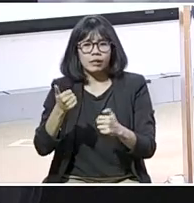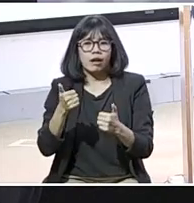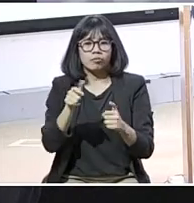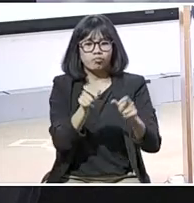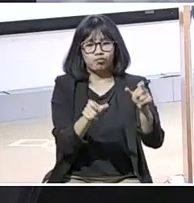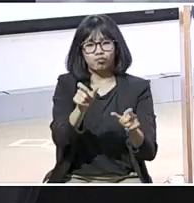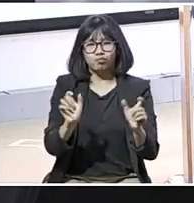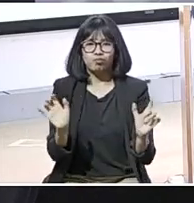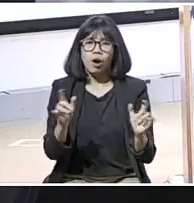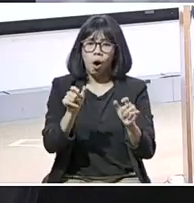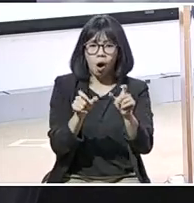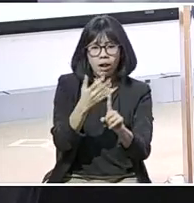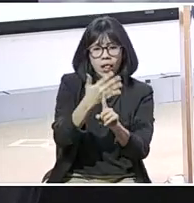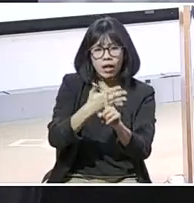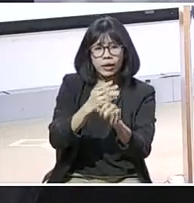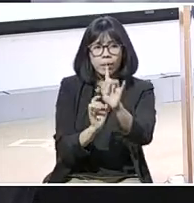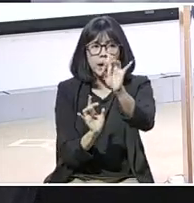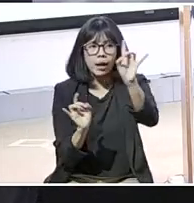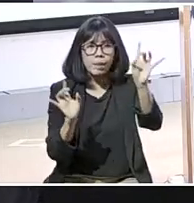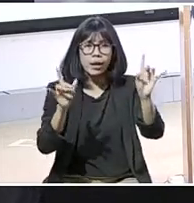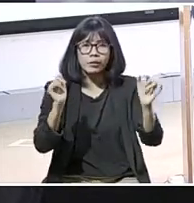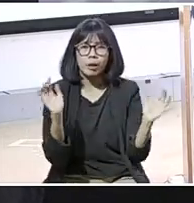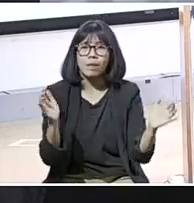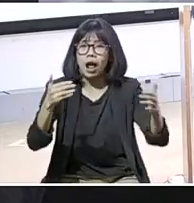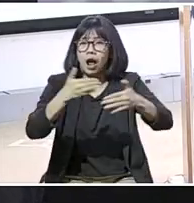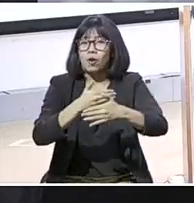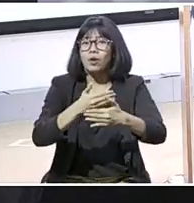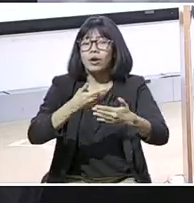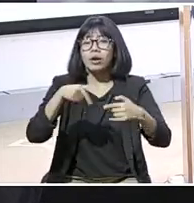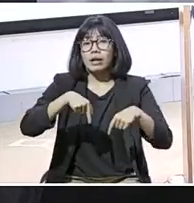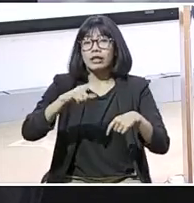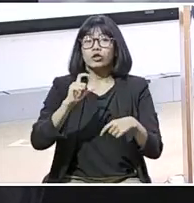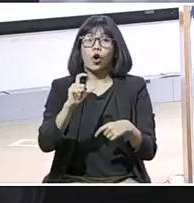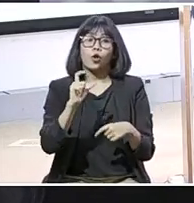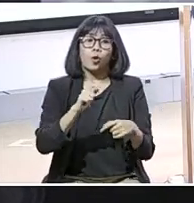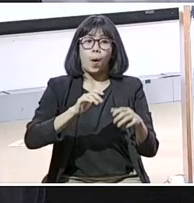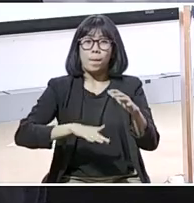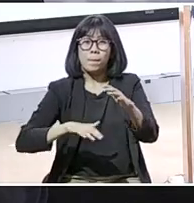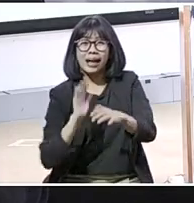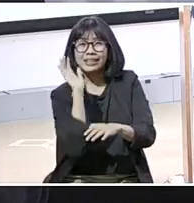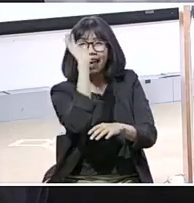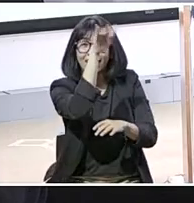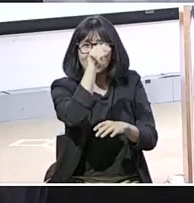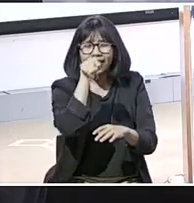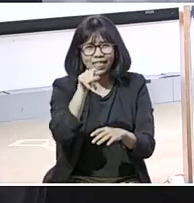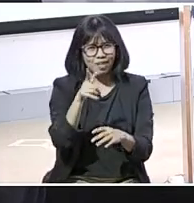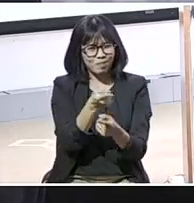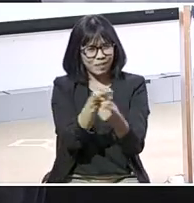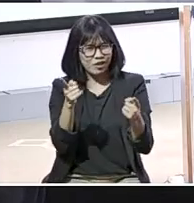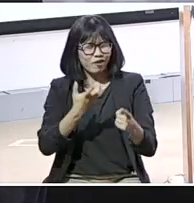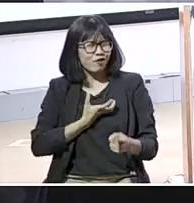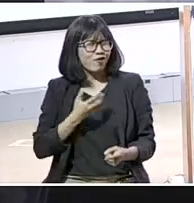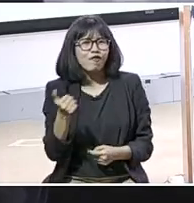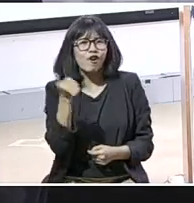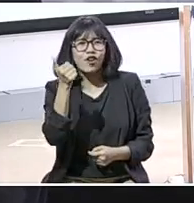celebrate our diversity. Basketball, one of the most popular sports in